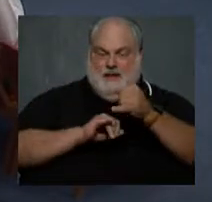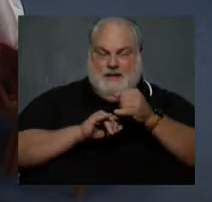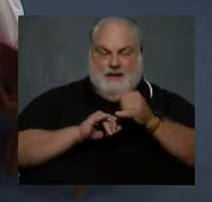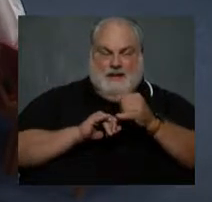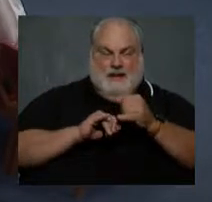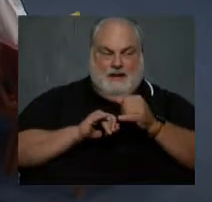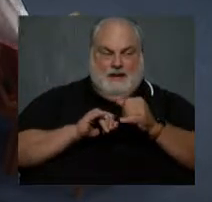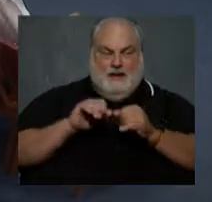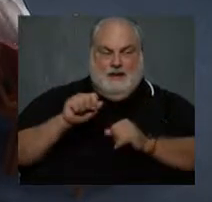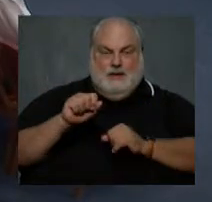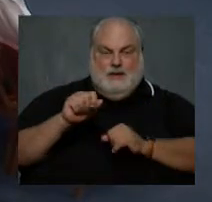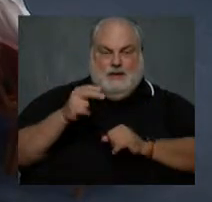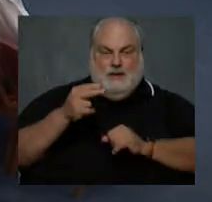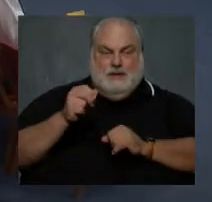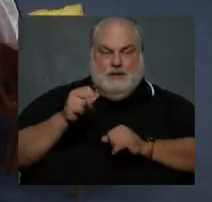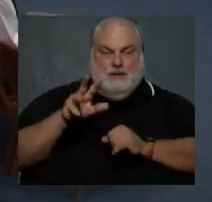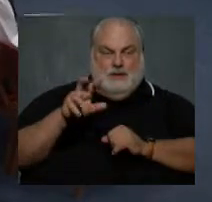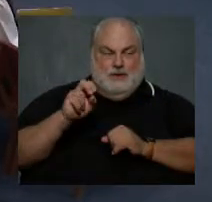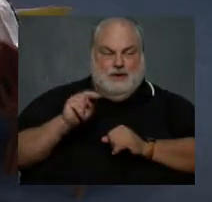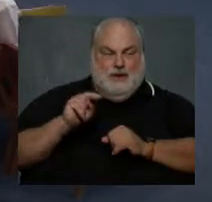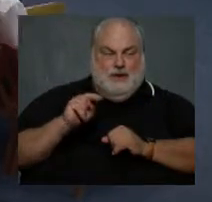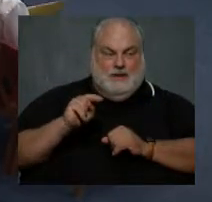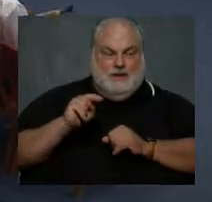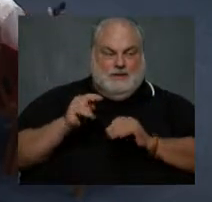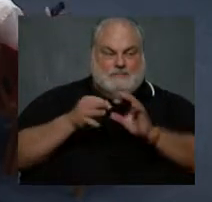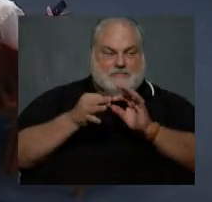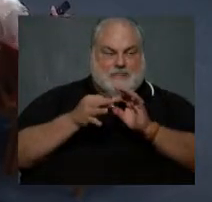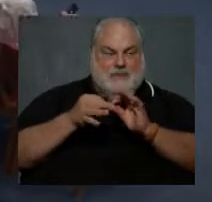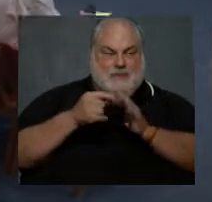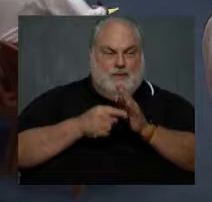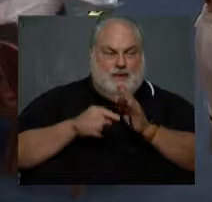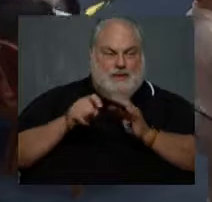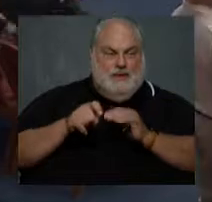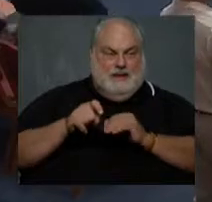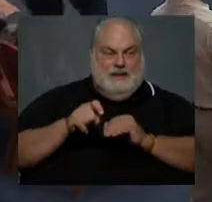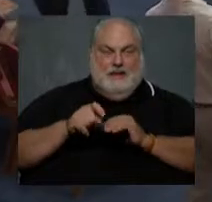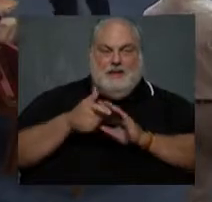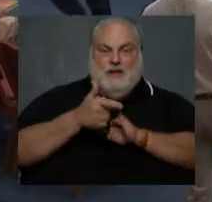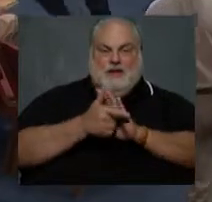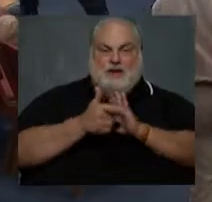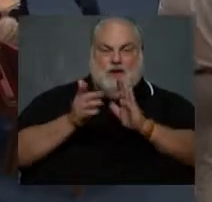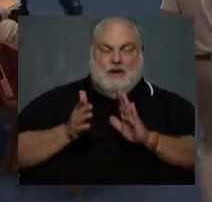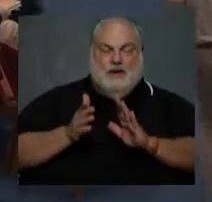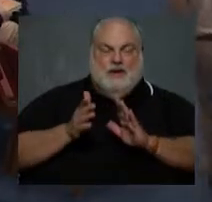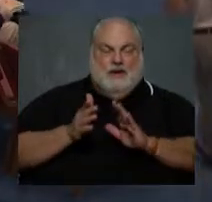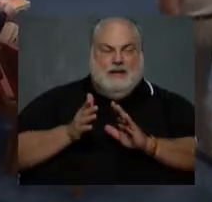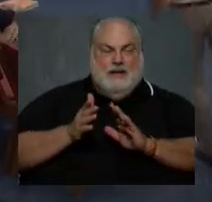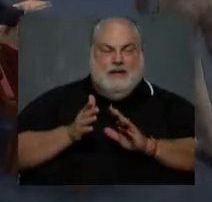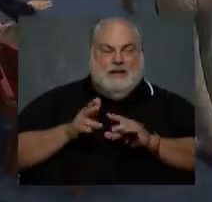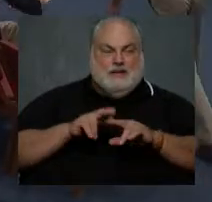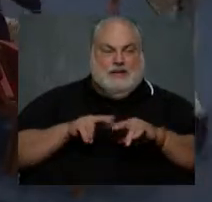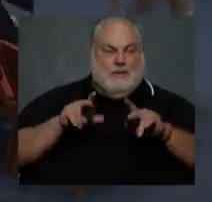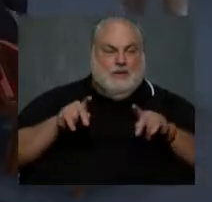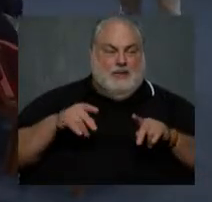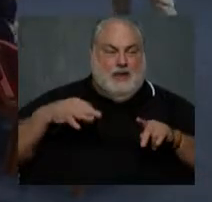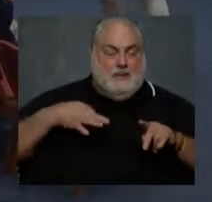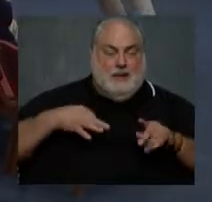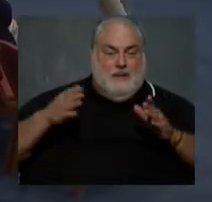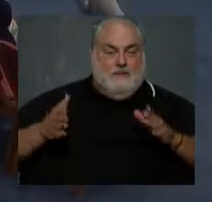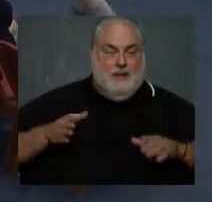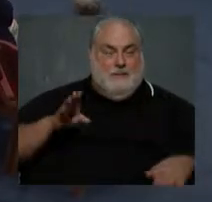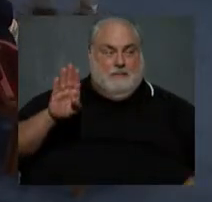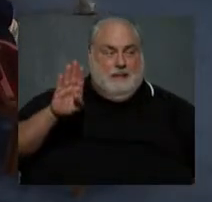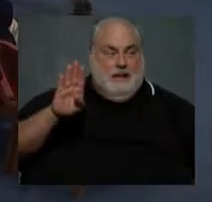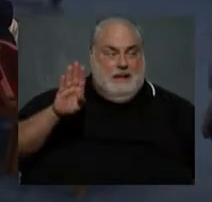But we're going to let Sean say what we need to do. Okay. Sean? Chairman Berry, is the applicant for